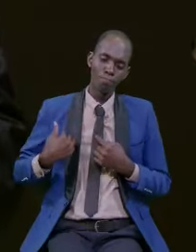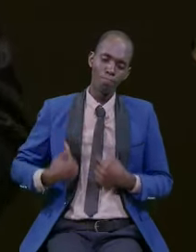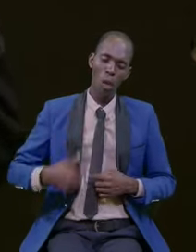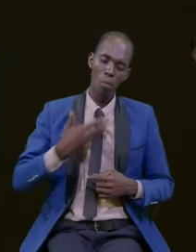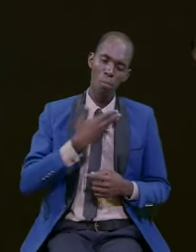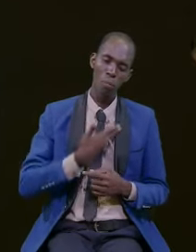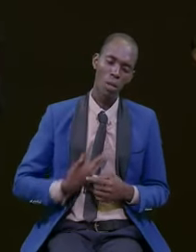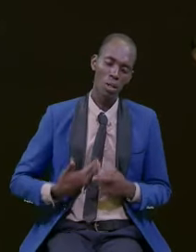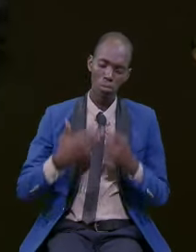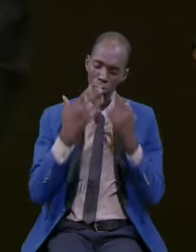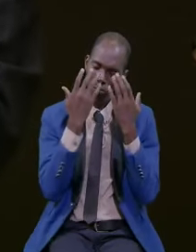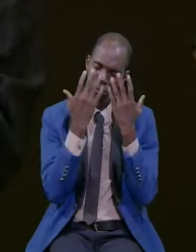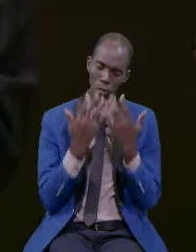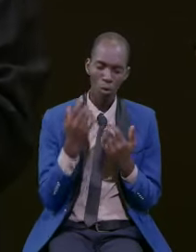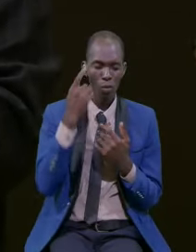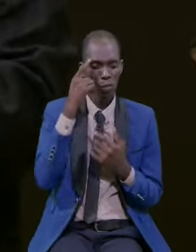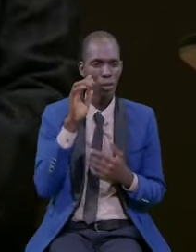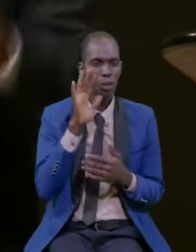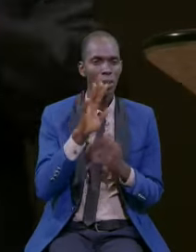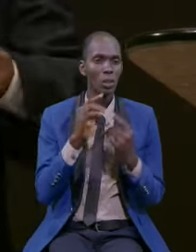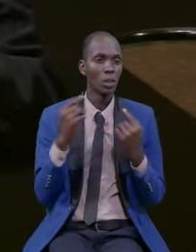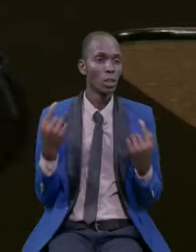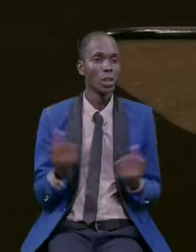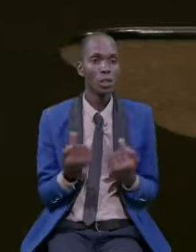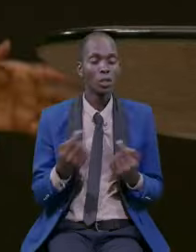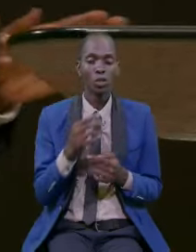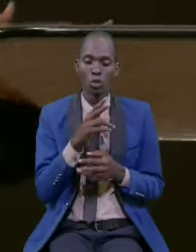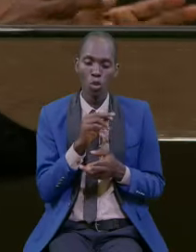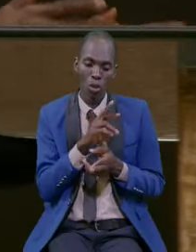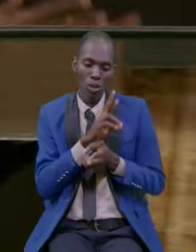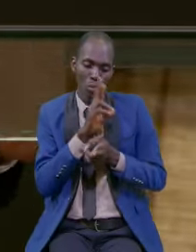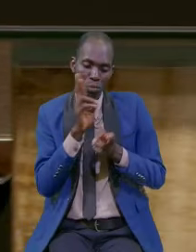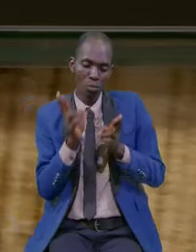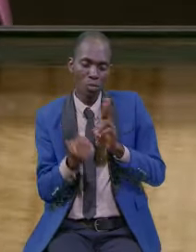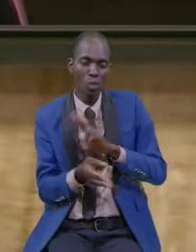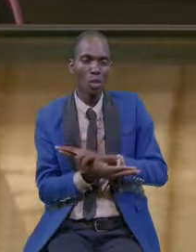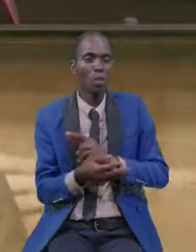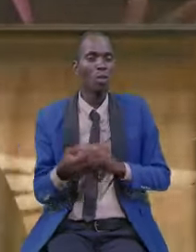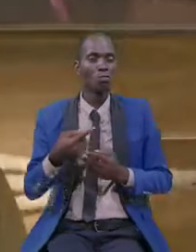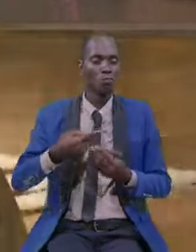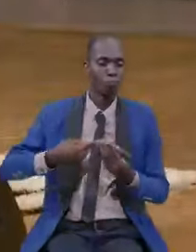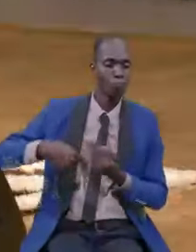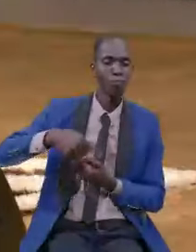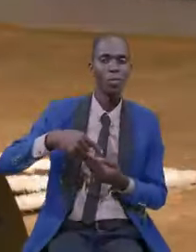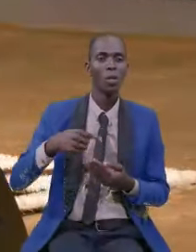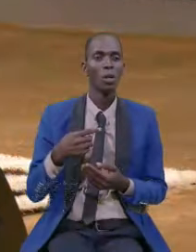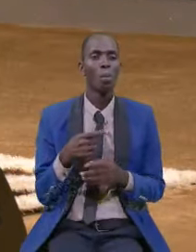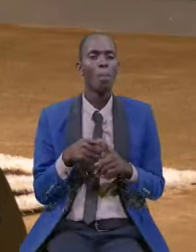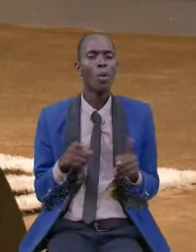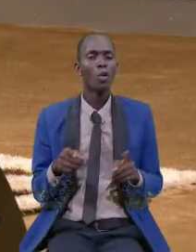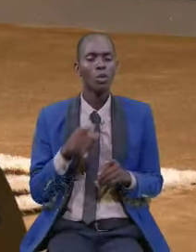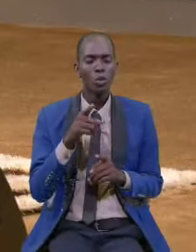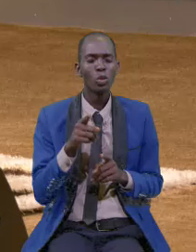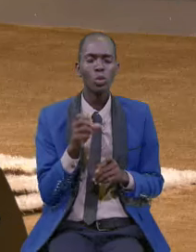being committing. If there's no repentance, turning around from the sin, but you so respect God, you